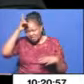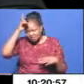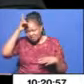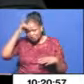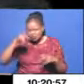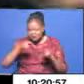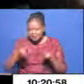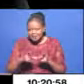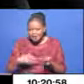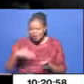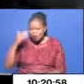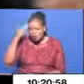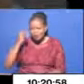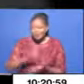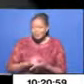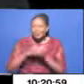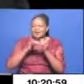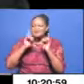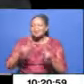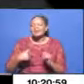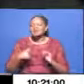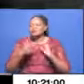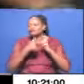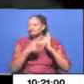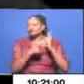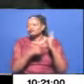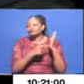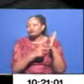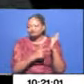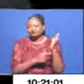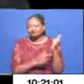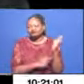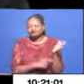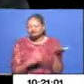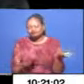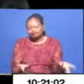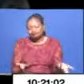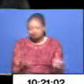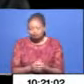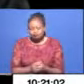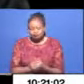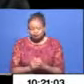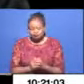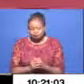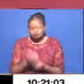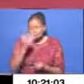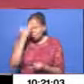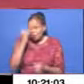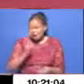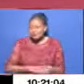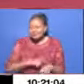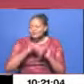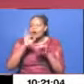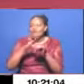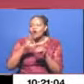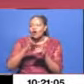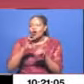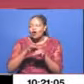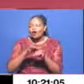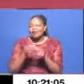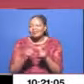that a leader must have this and this and this and this, and the law says this and it has this, so that when they go to vote, they